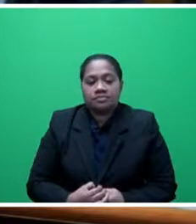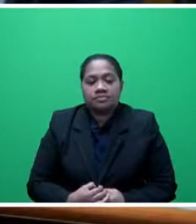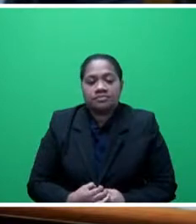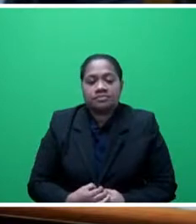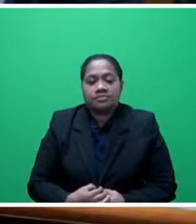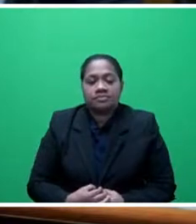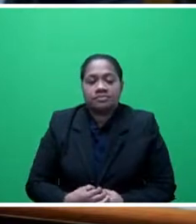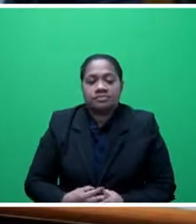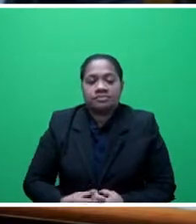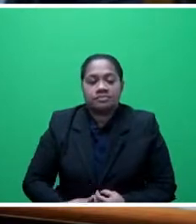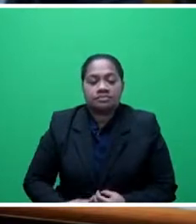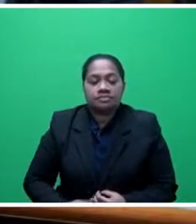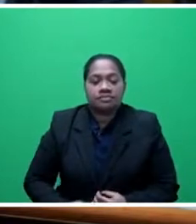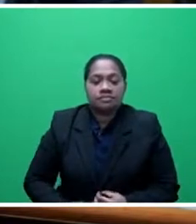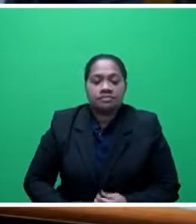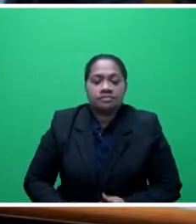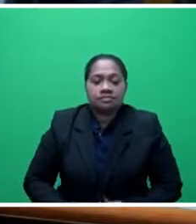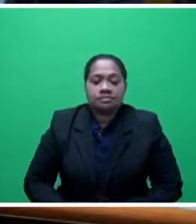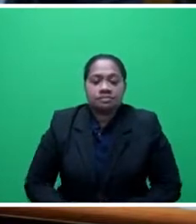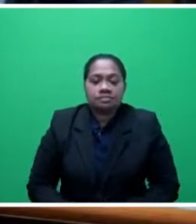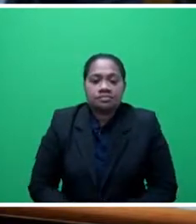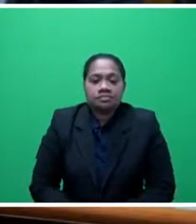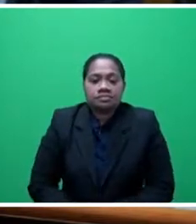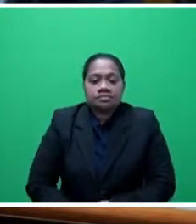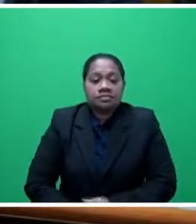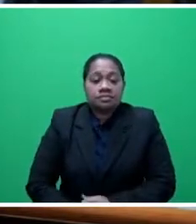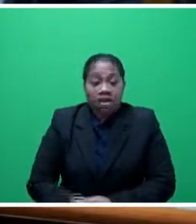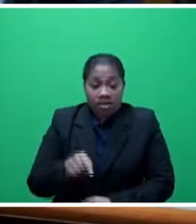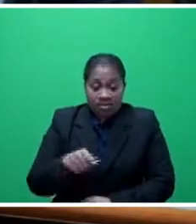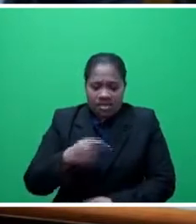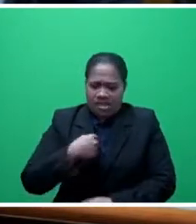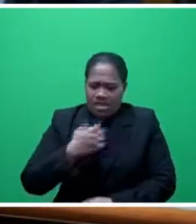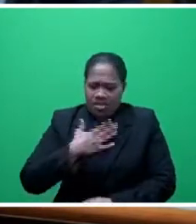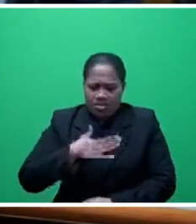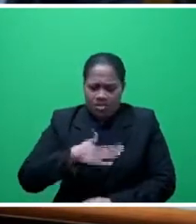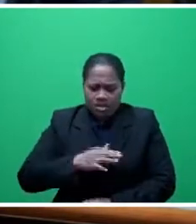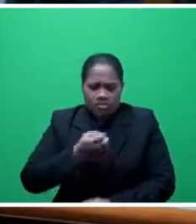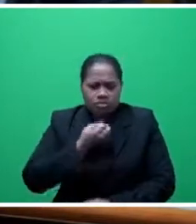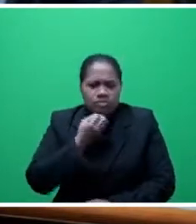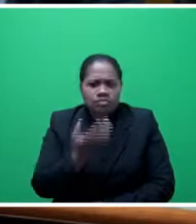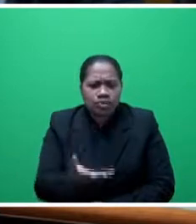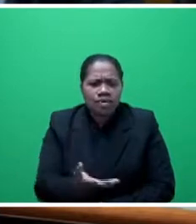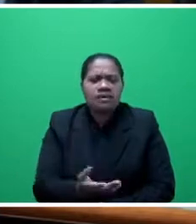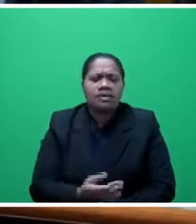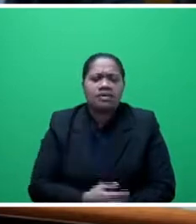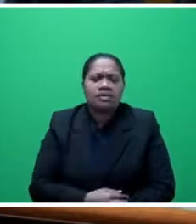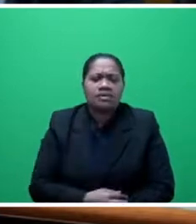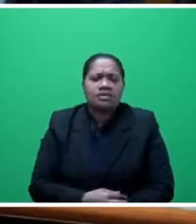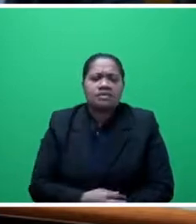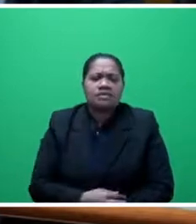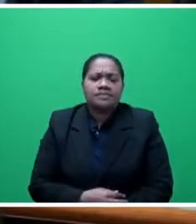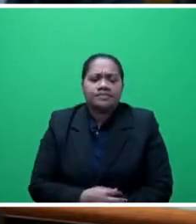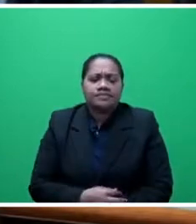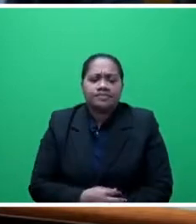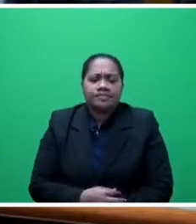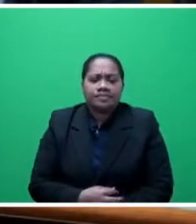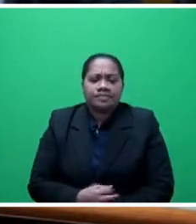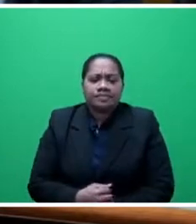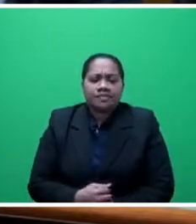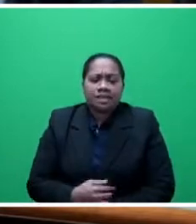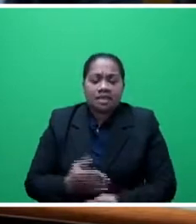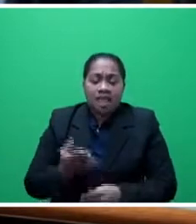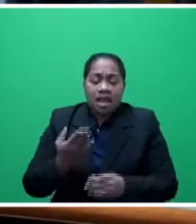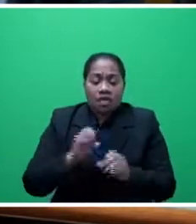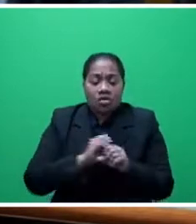taxes. In fact, Mr. Speaker, on that I just want to point out, in the last, in the COVID